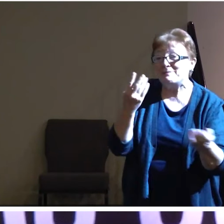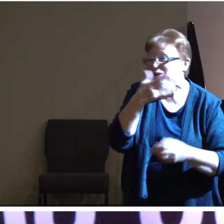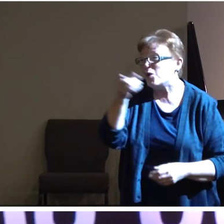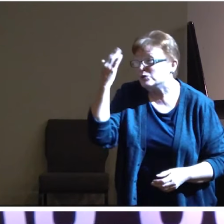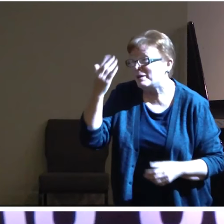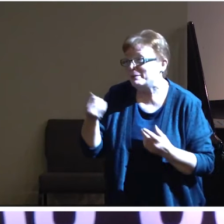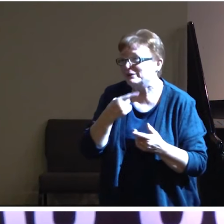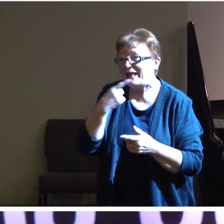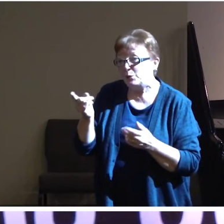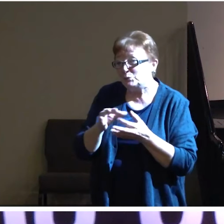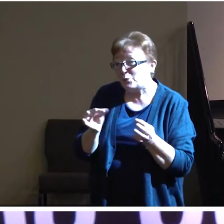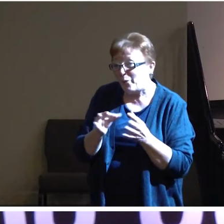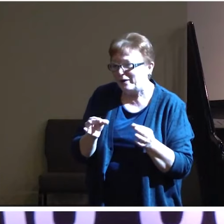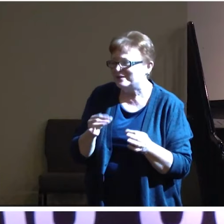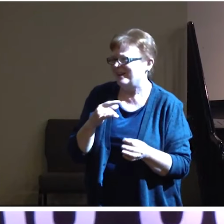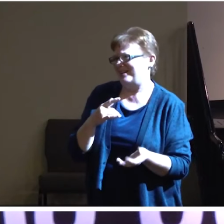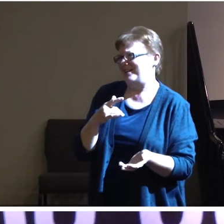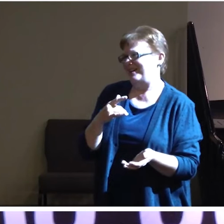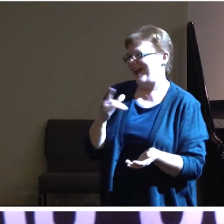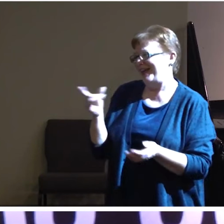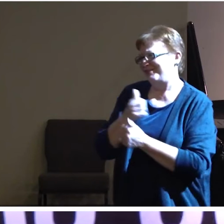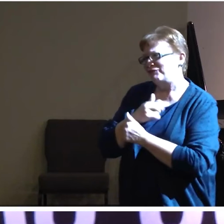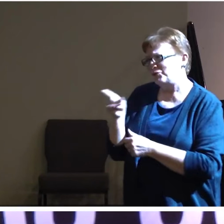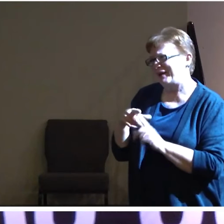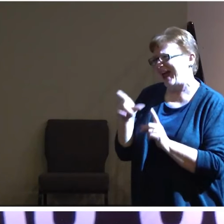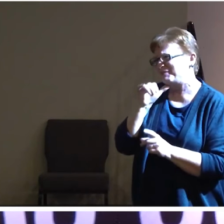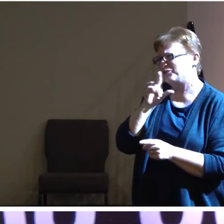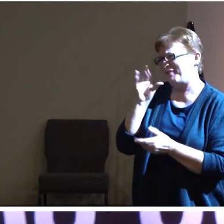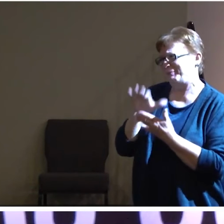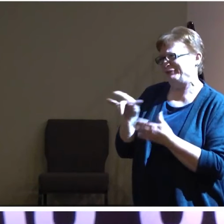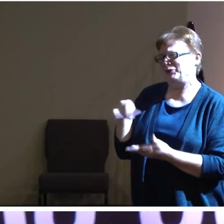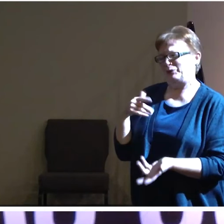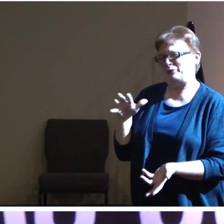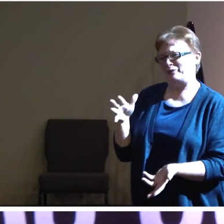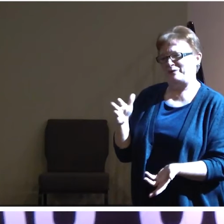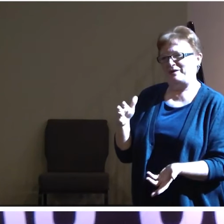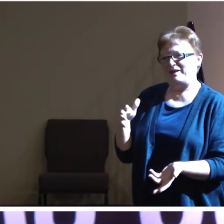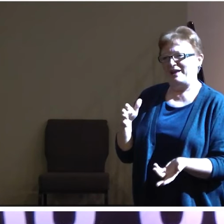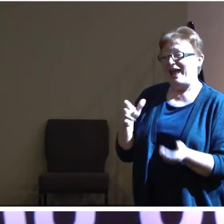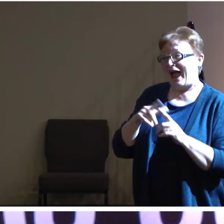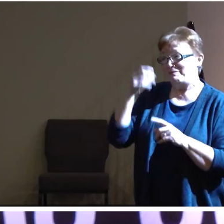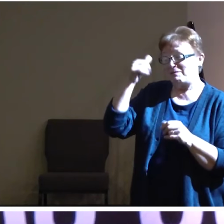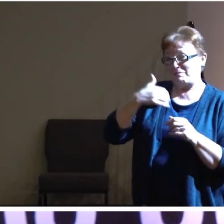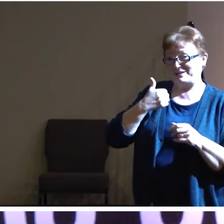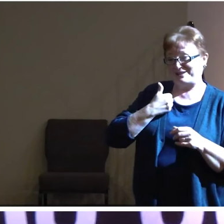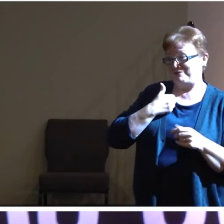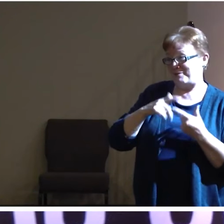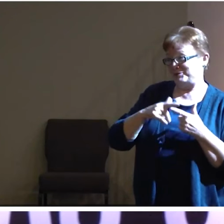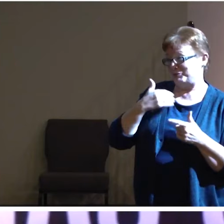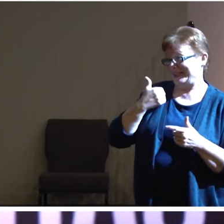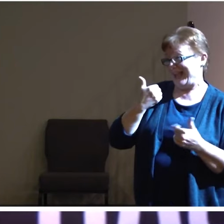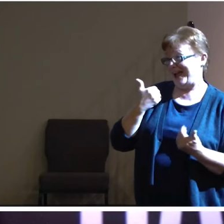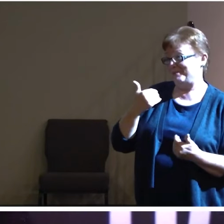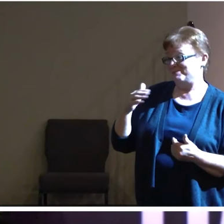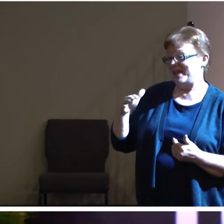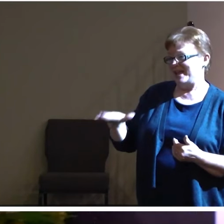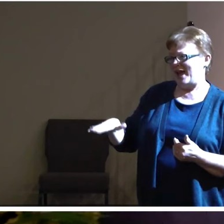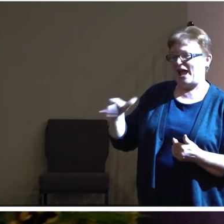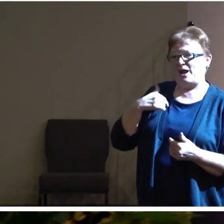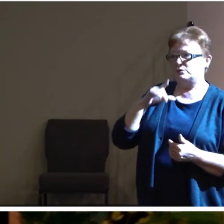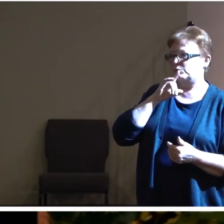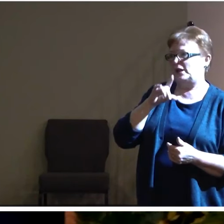I mean, I love you, but I remember when I was very young, and I was really convicted